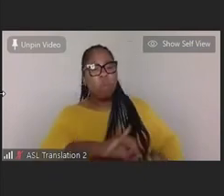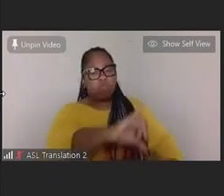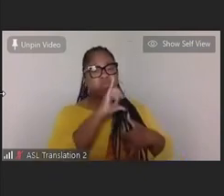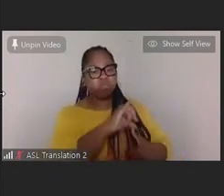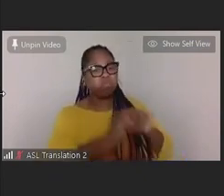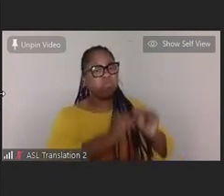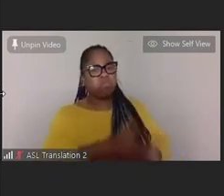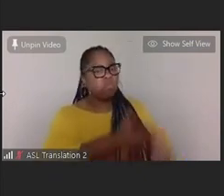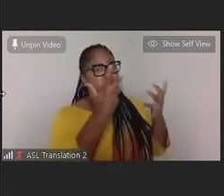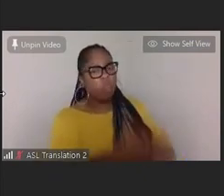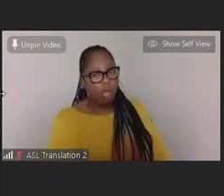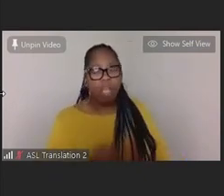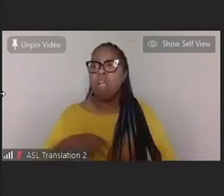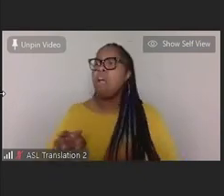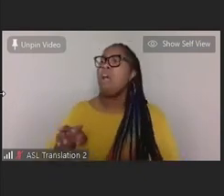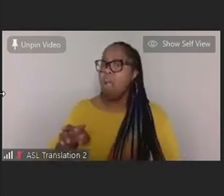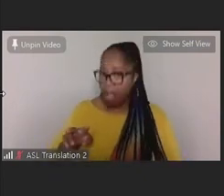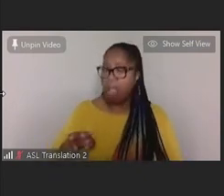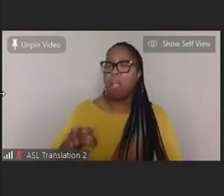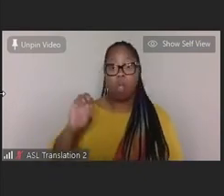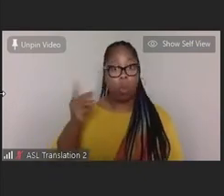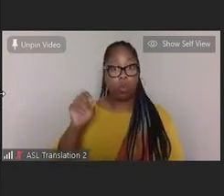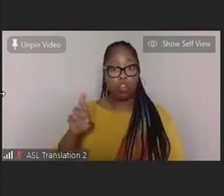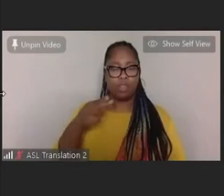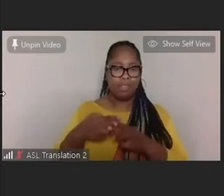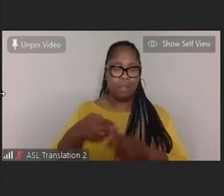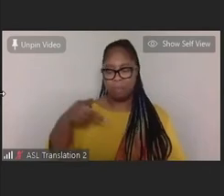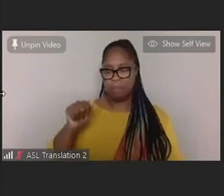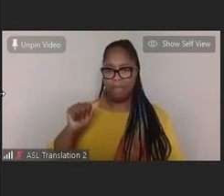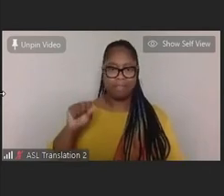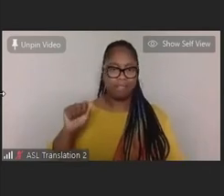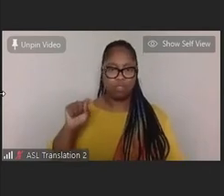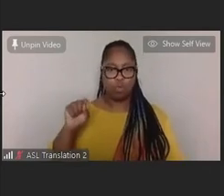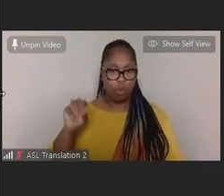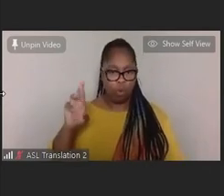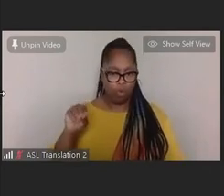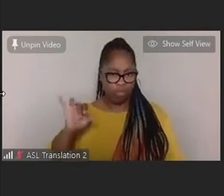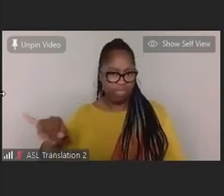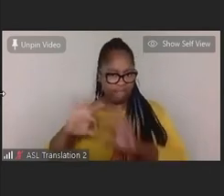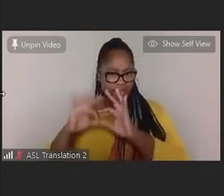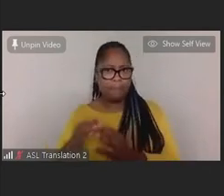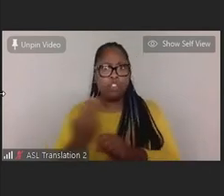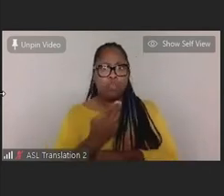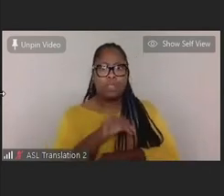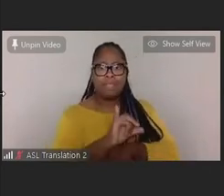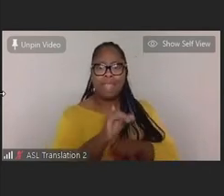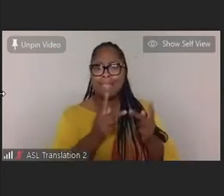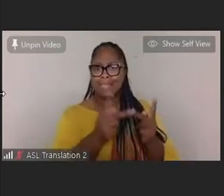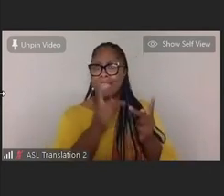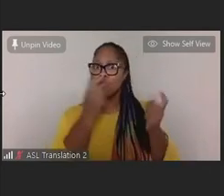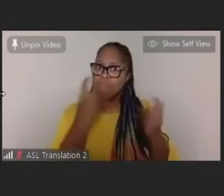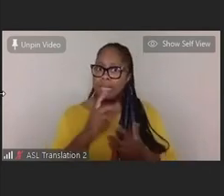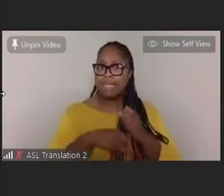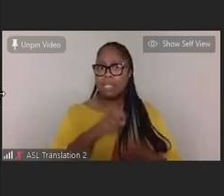here. And the owner, who's the Mr. Passatoro family and the Spinard family, who uses the site for many years, for many decades, as